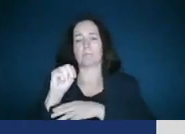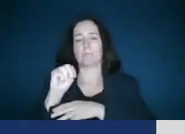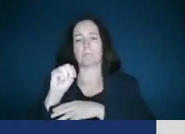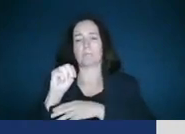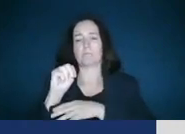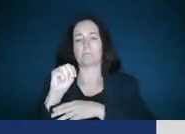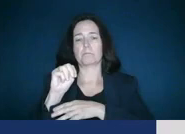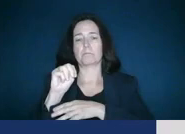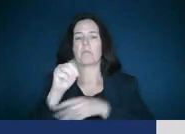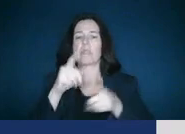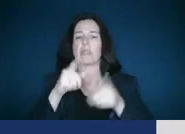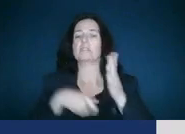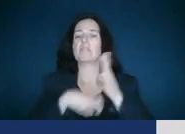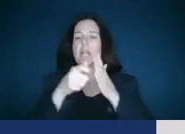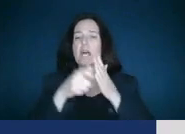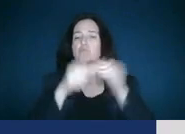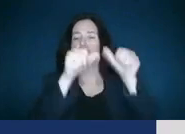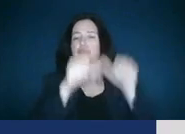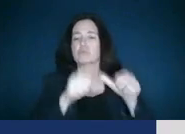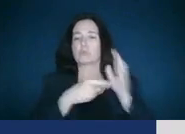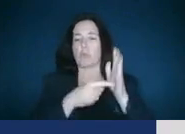And we have a flyer shown on this slide.